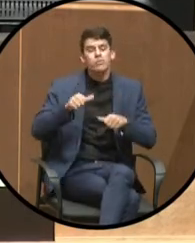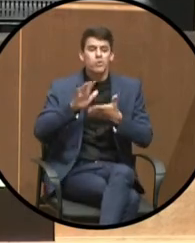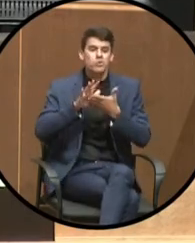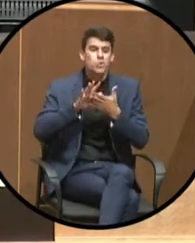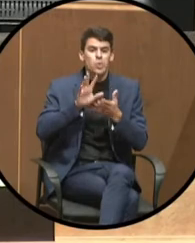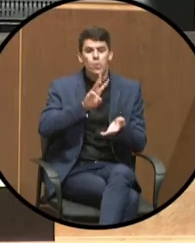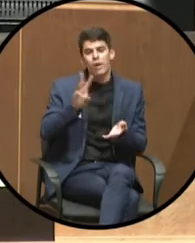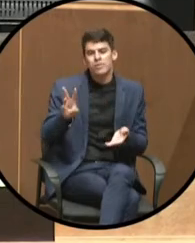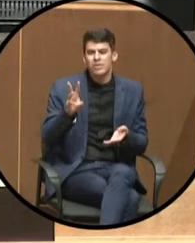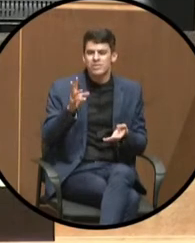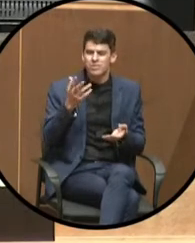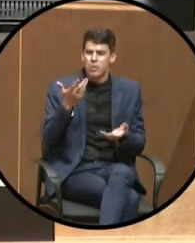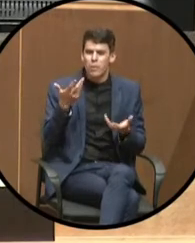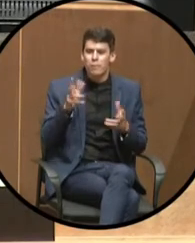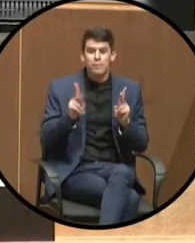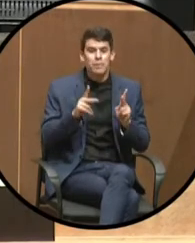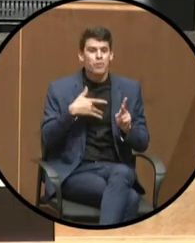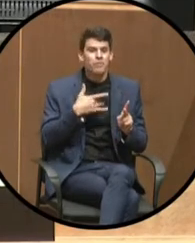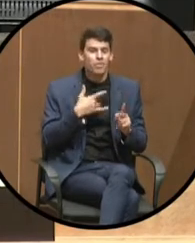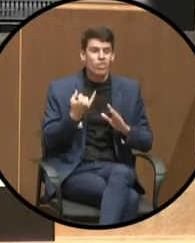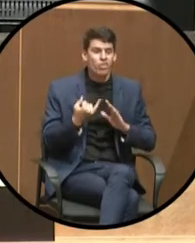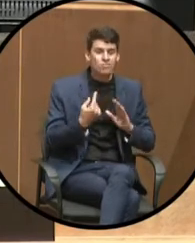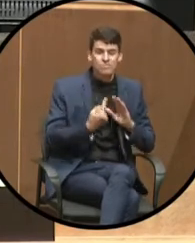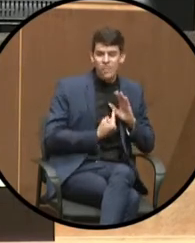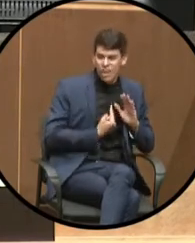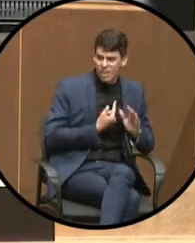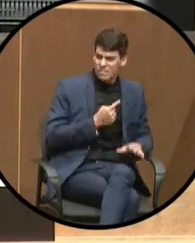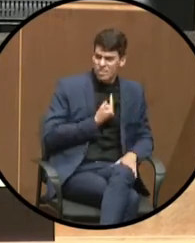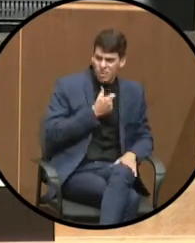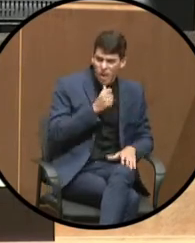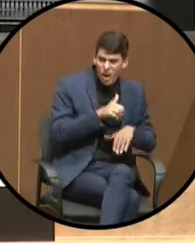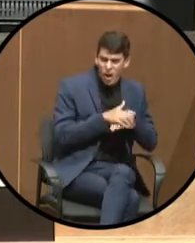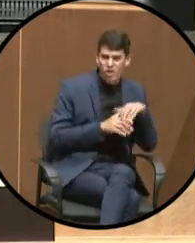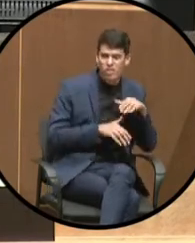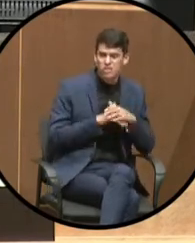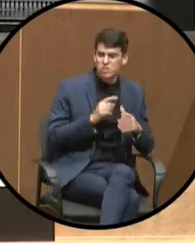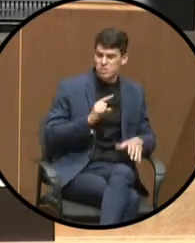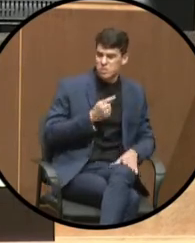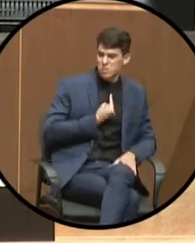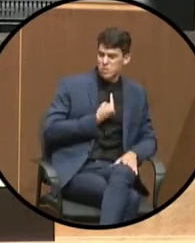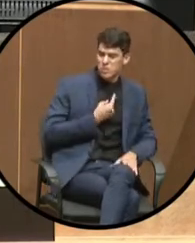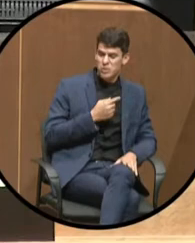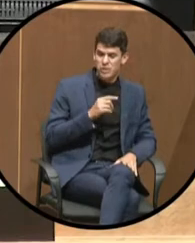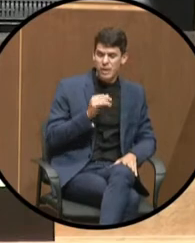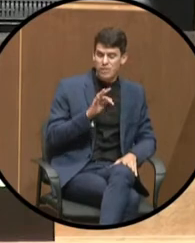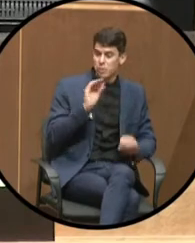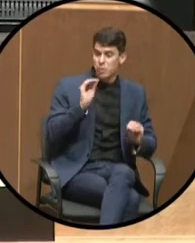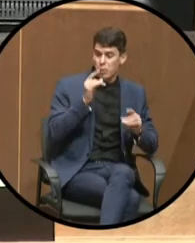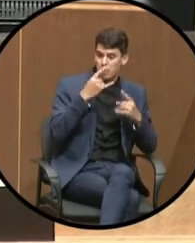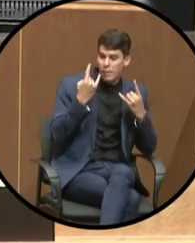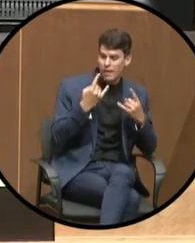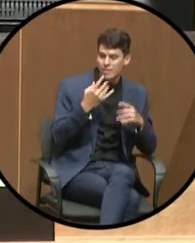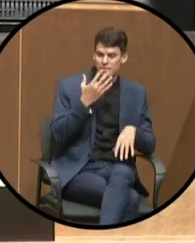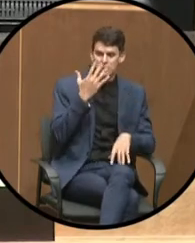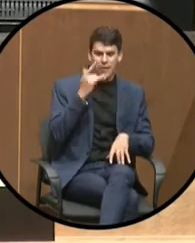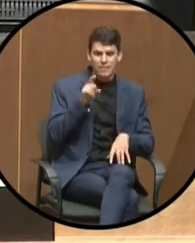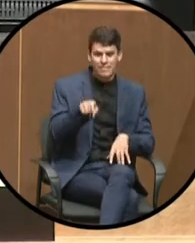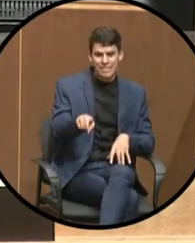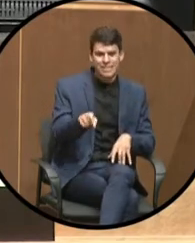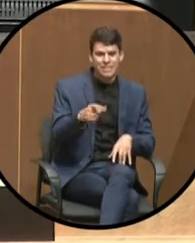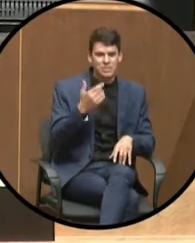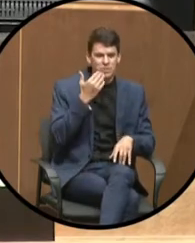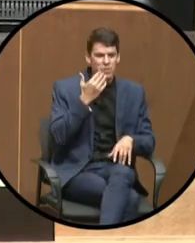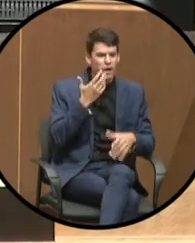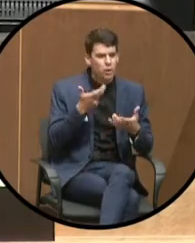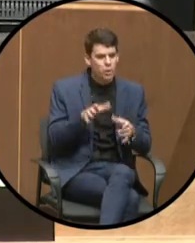nobody feel isolated or feel uncomfortable just by using the mask because they need it.